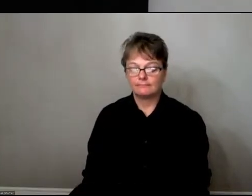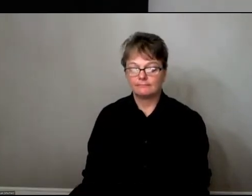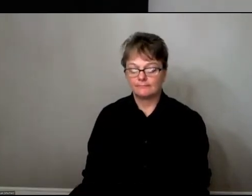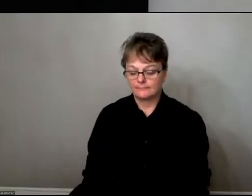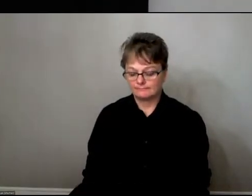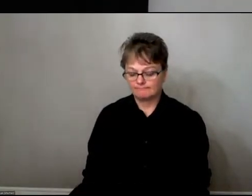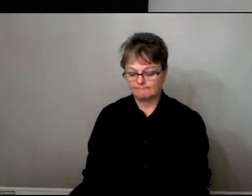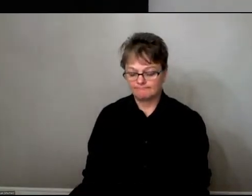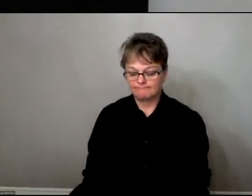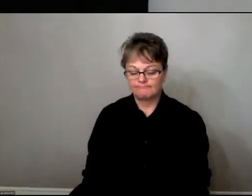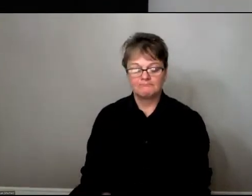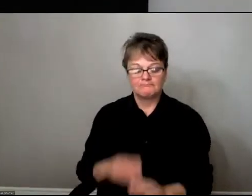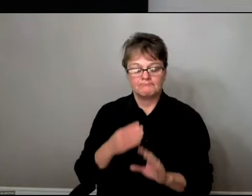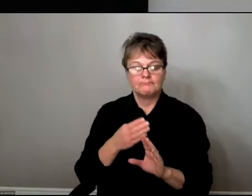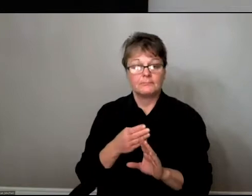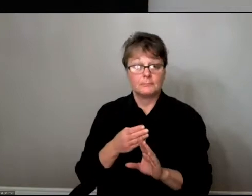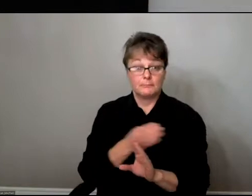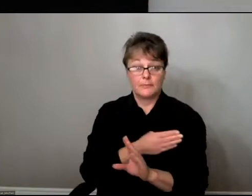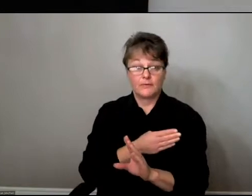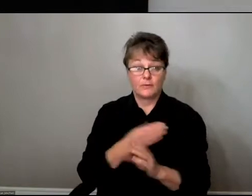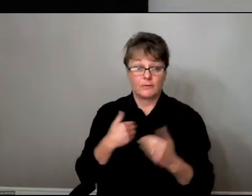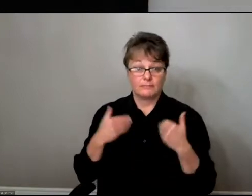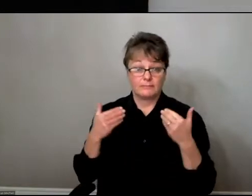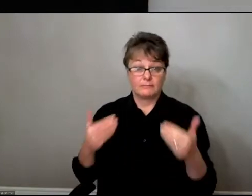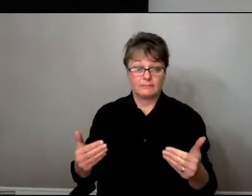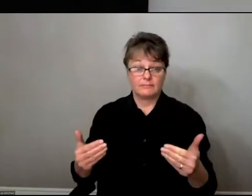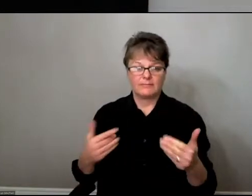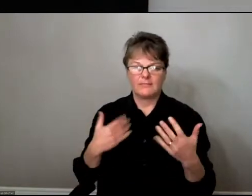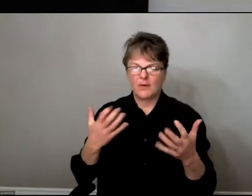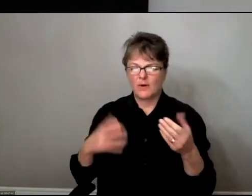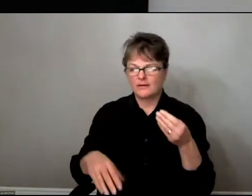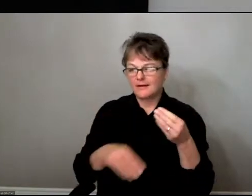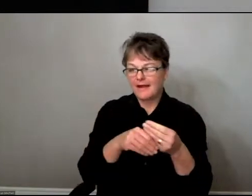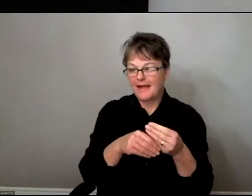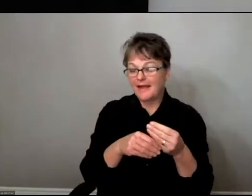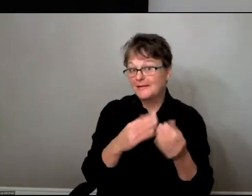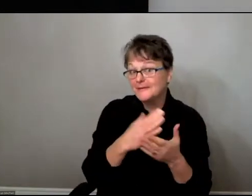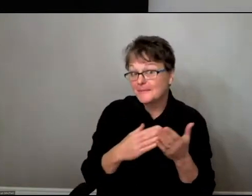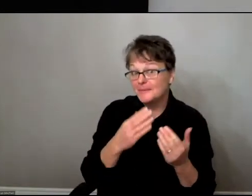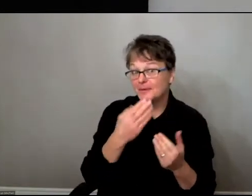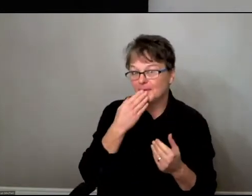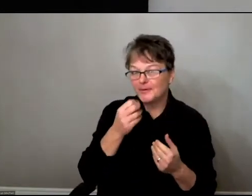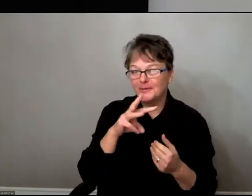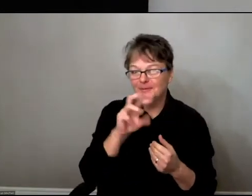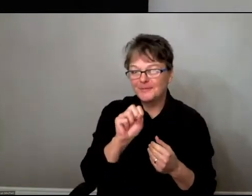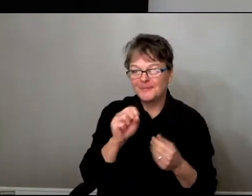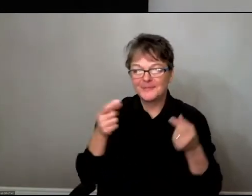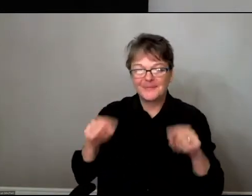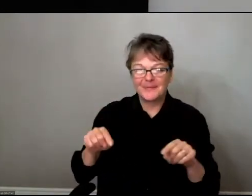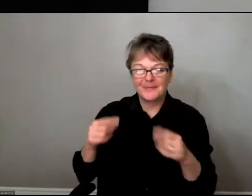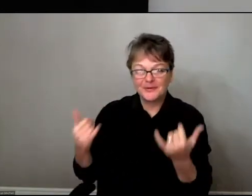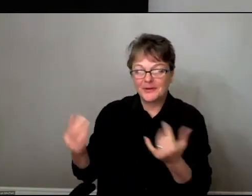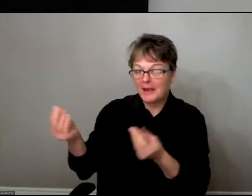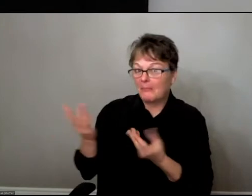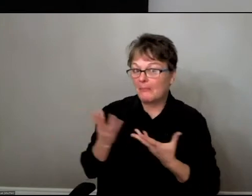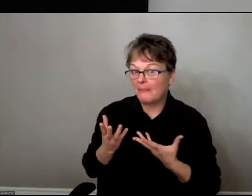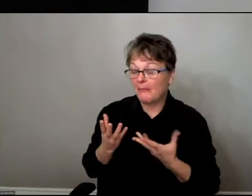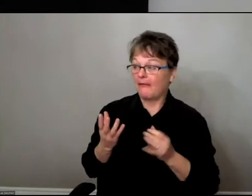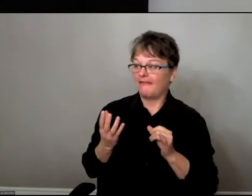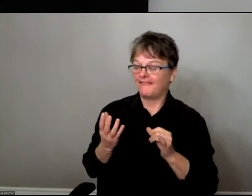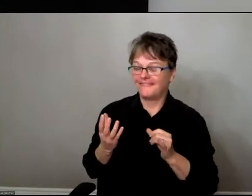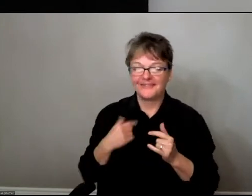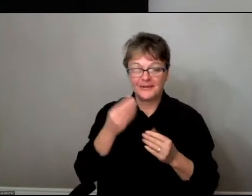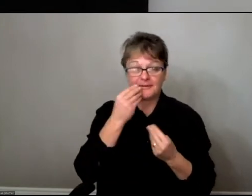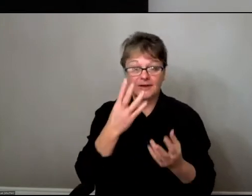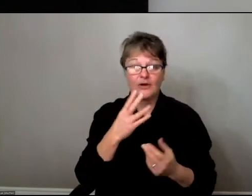Before I start, I would like to add some good news we had today. I would like to add that the Purple